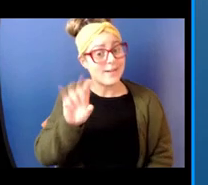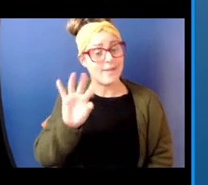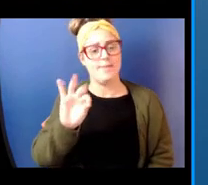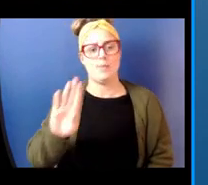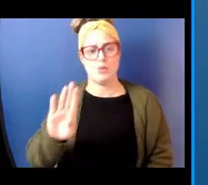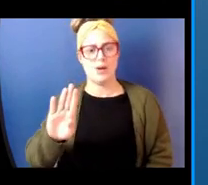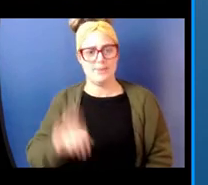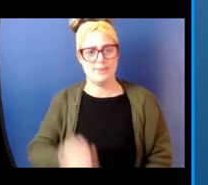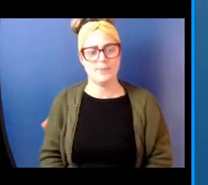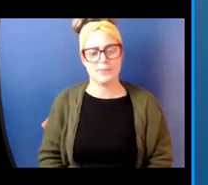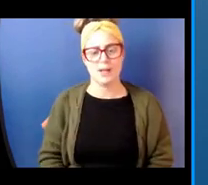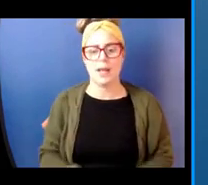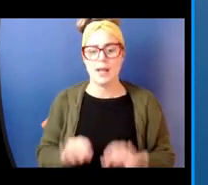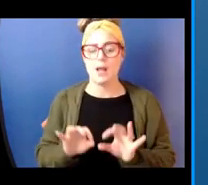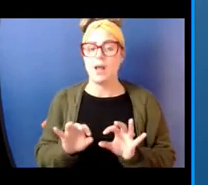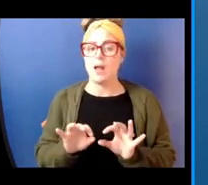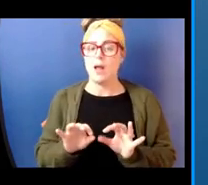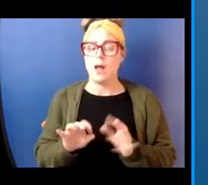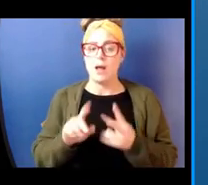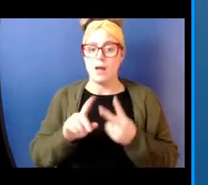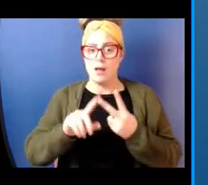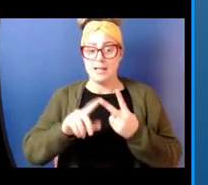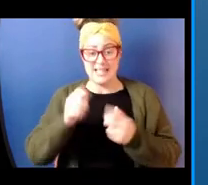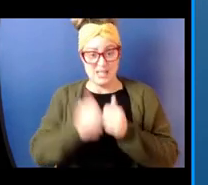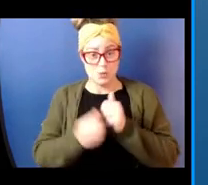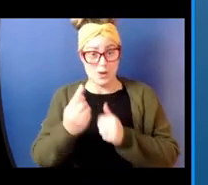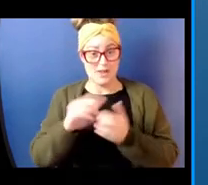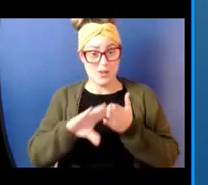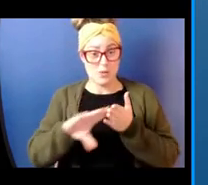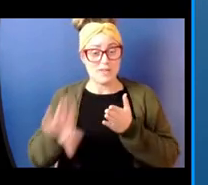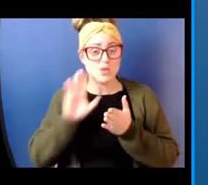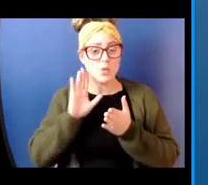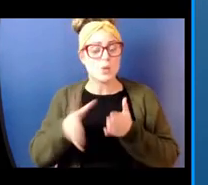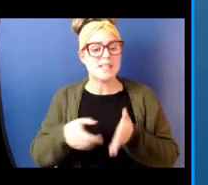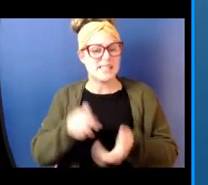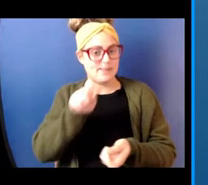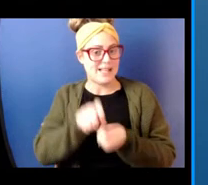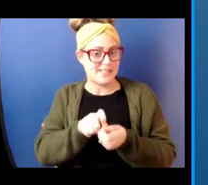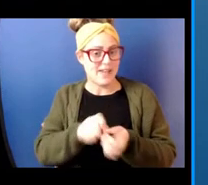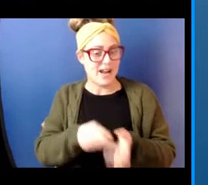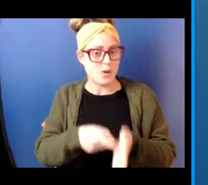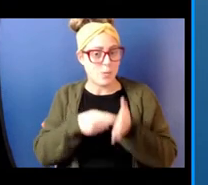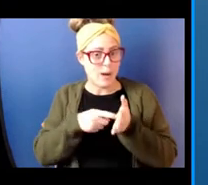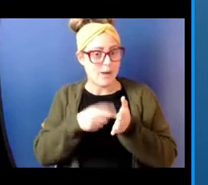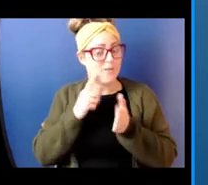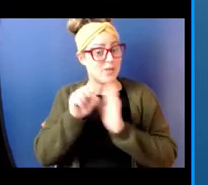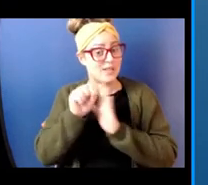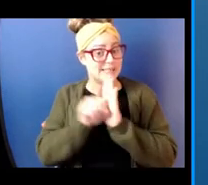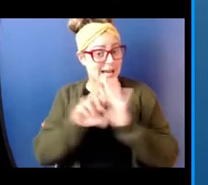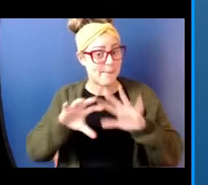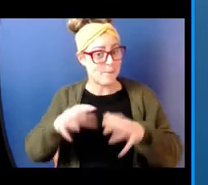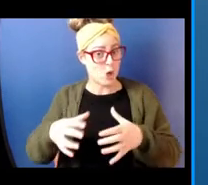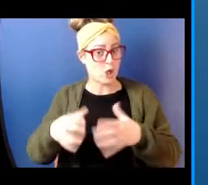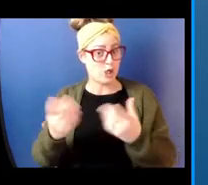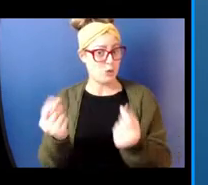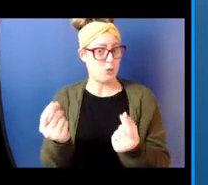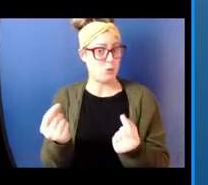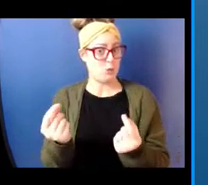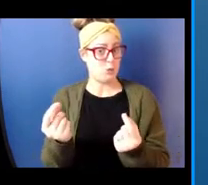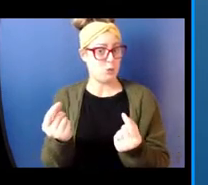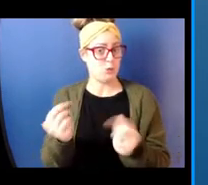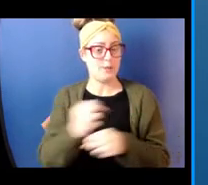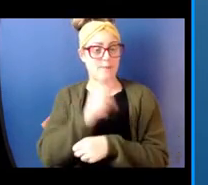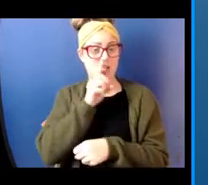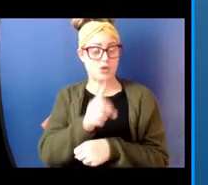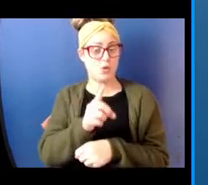waivers will specify a requirement for what the state party needs to do in order to assure this committee